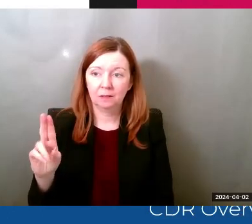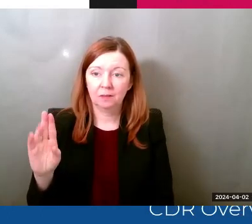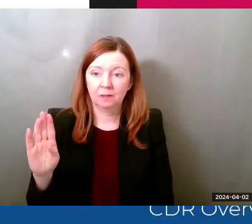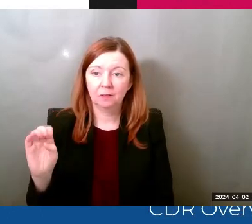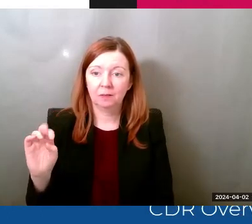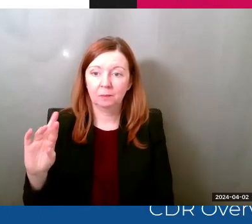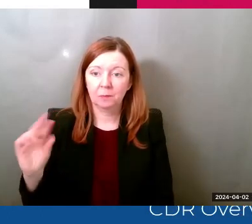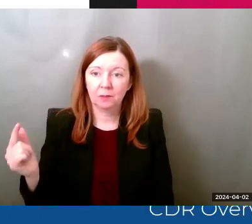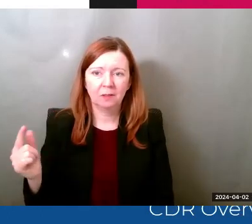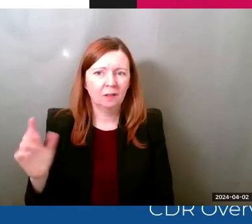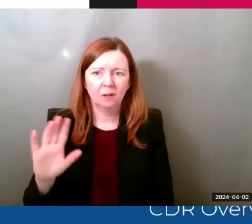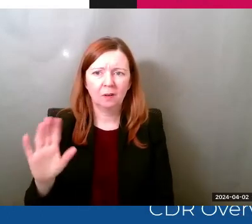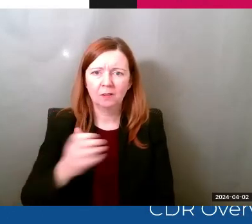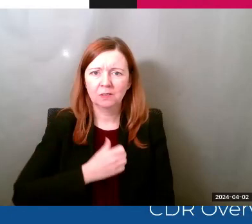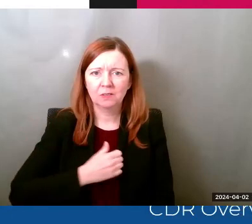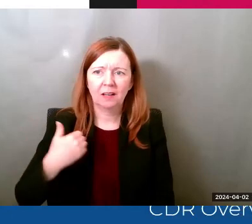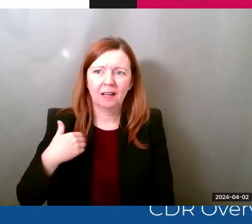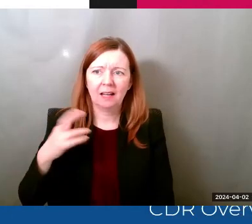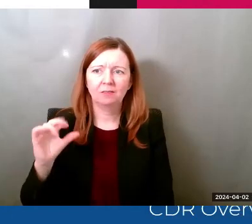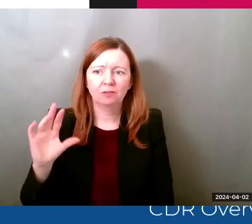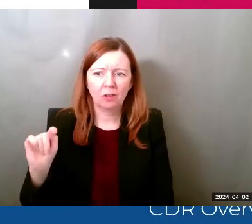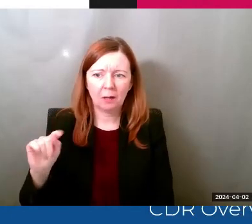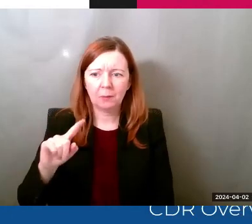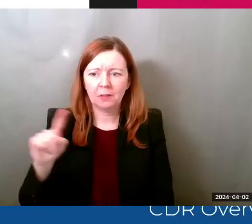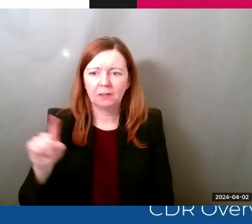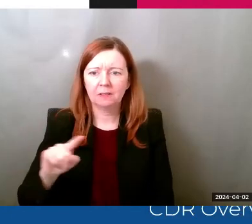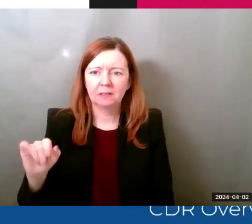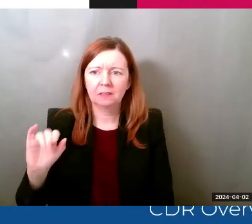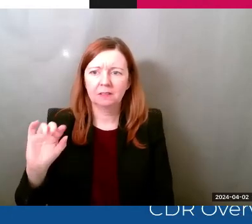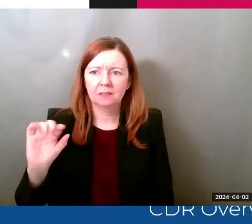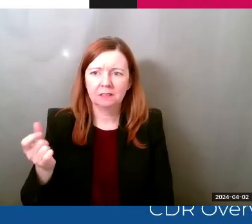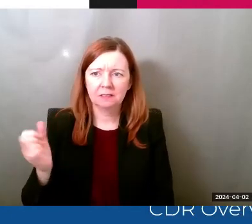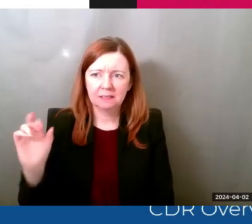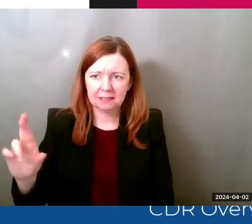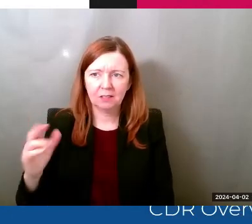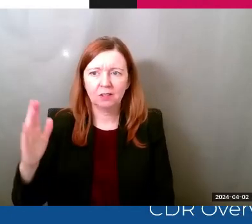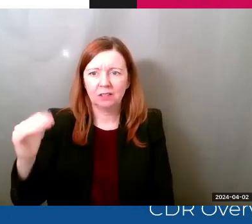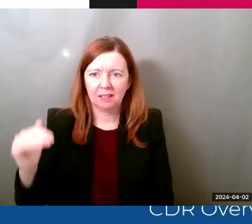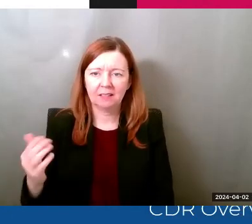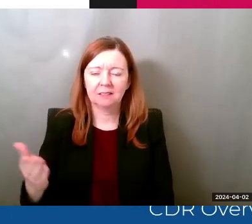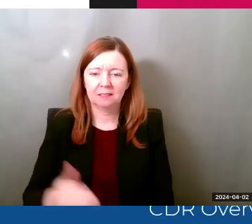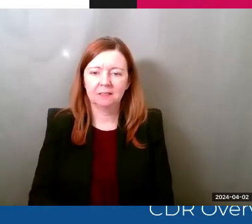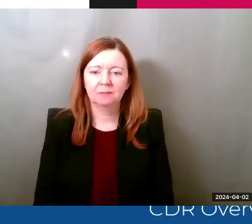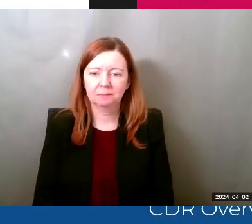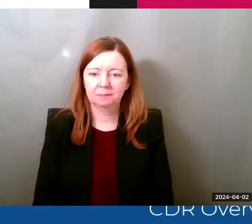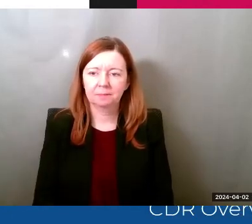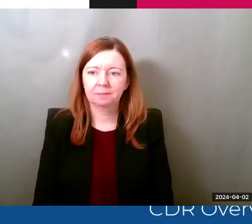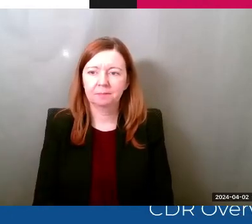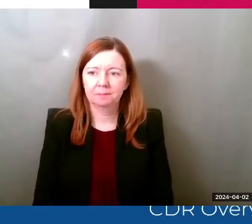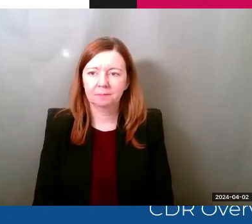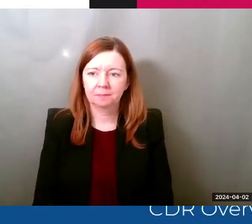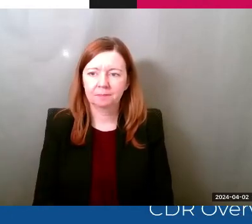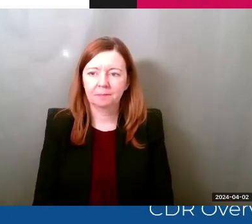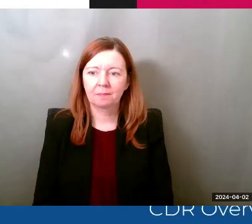Oh, sorry, Michael. I have Robert Ziegler next. Oh, sorry about that. Sorry about that. Robert Ziegler, you're right. Yeah.